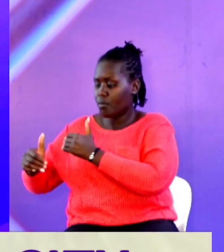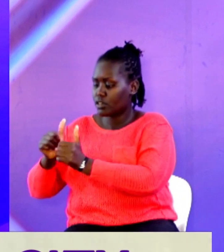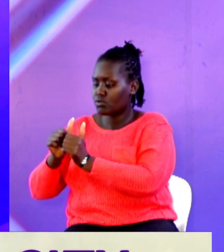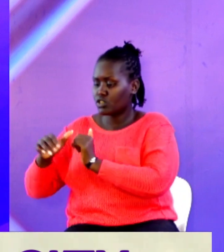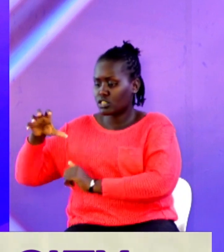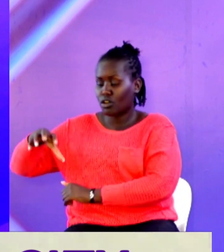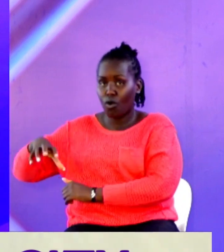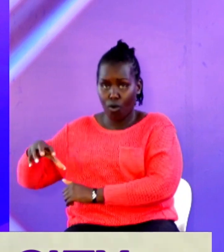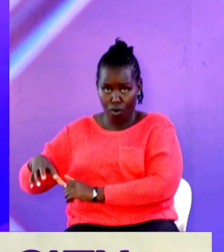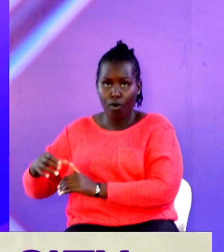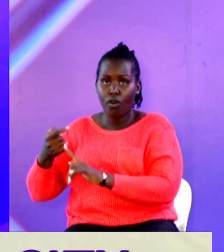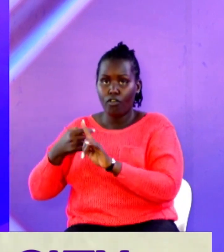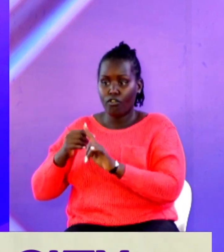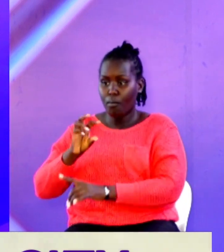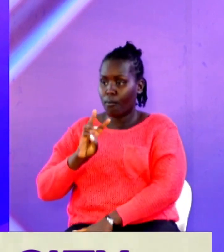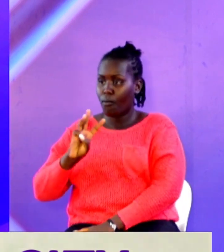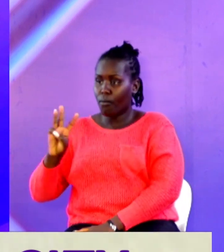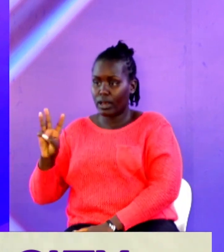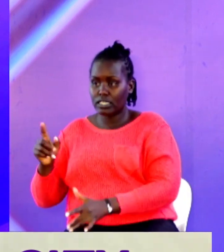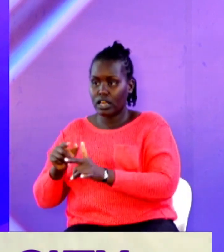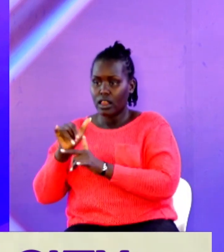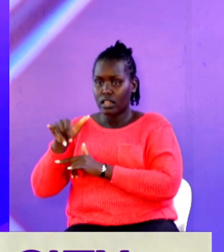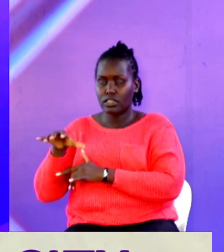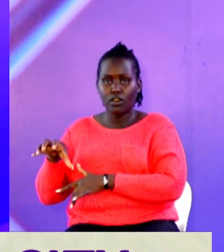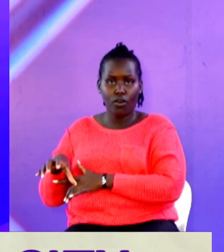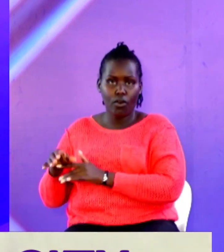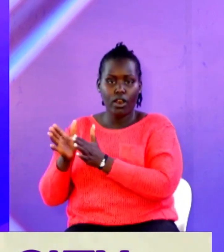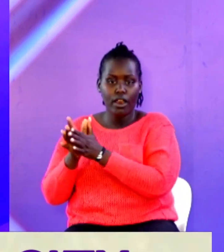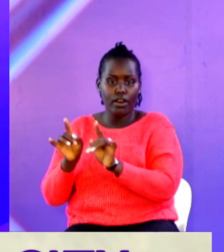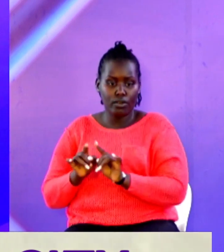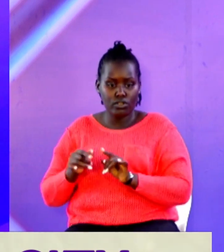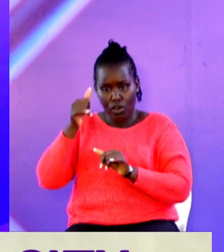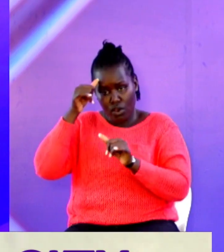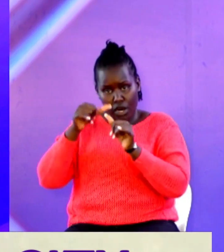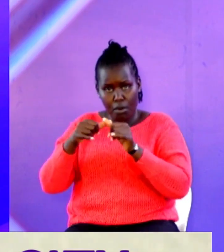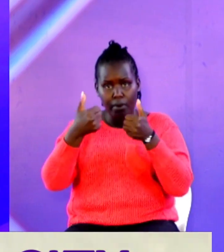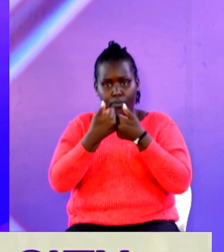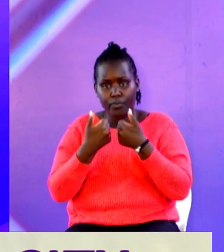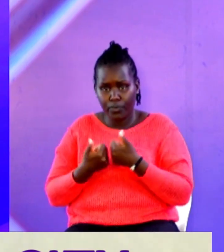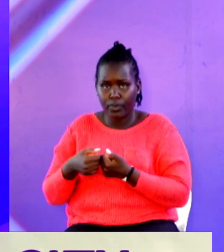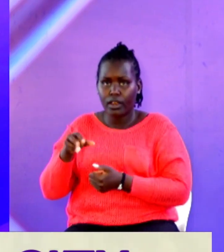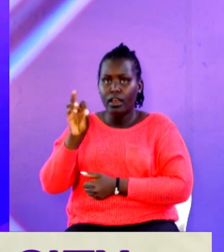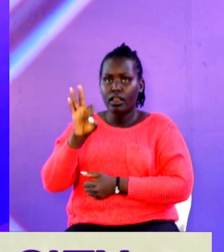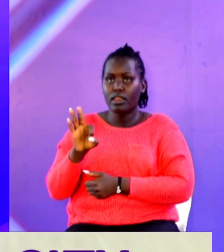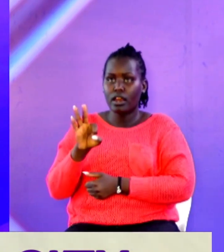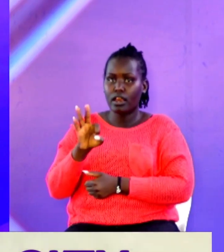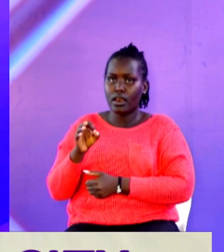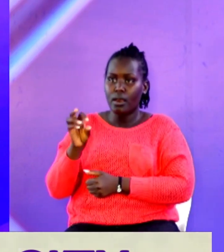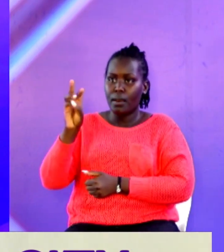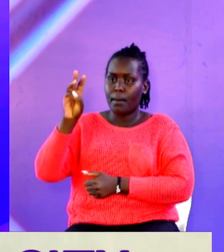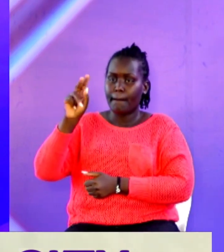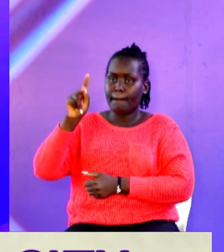Congo, our neighbors from the west, that is Congo. And remember, the game will be 3 p.m. at Kasarani